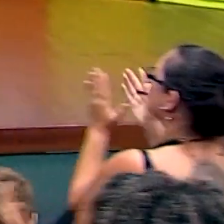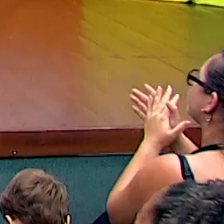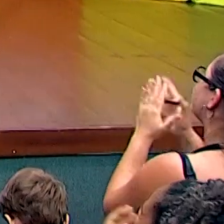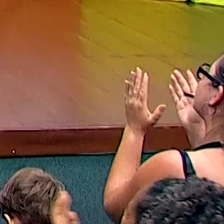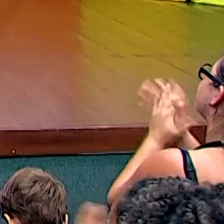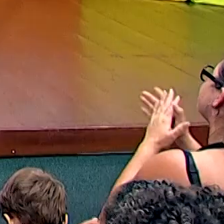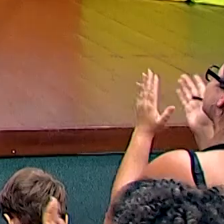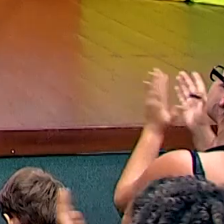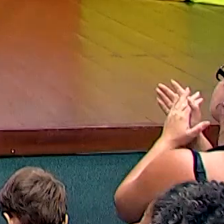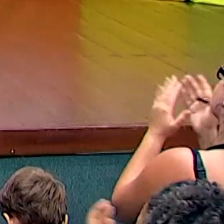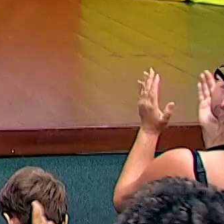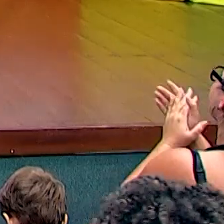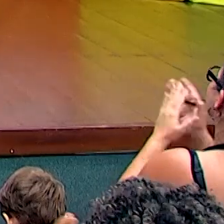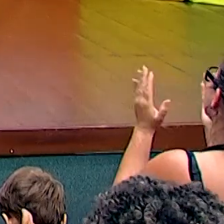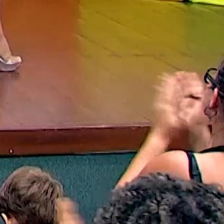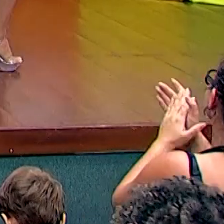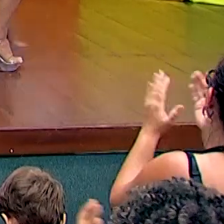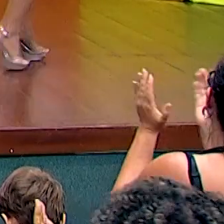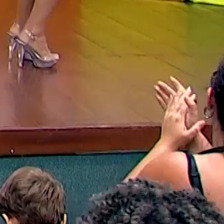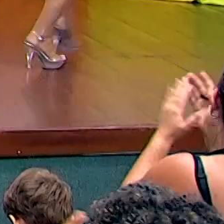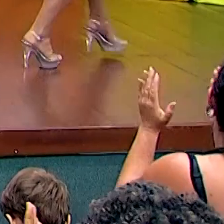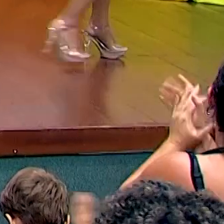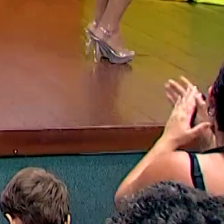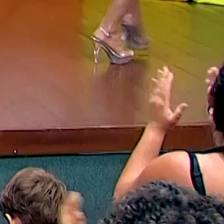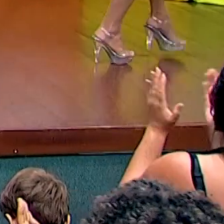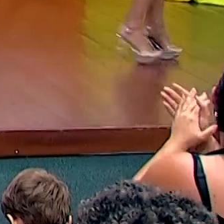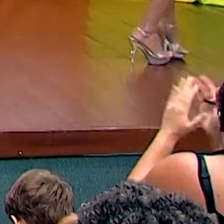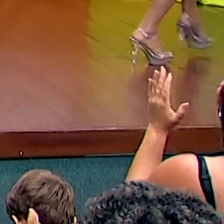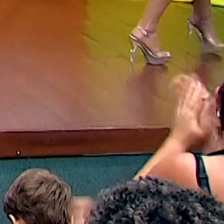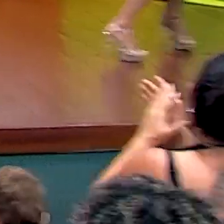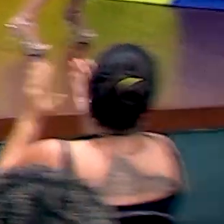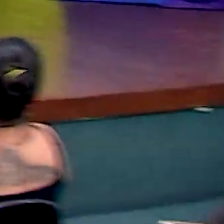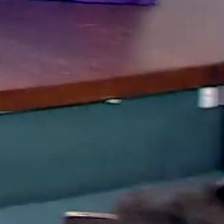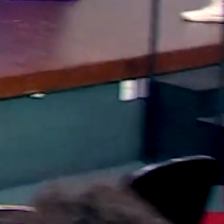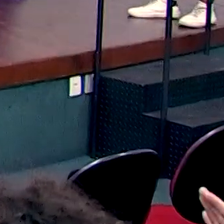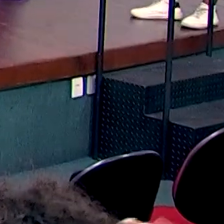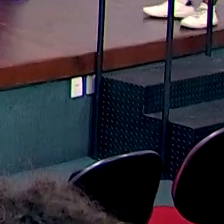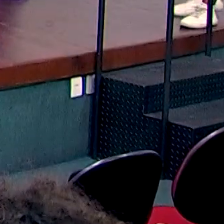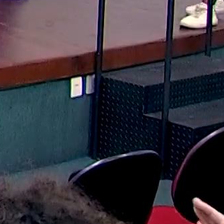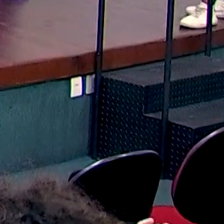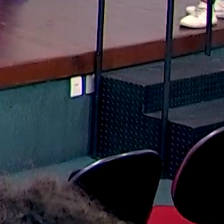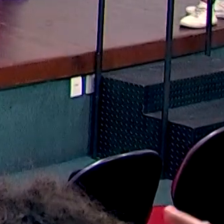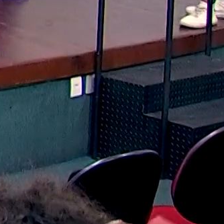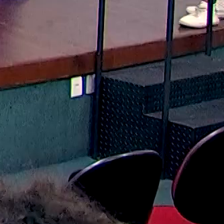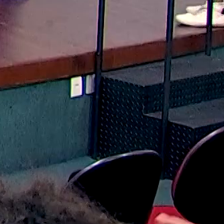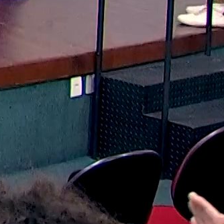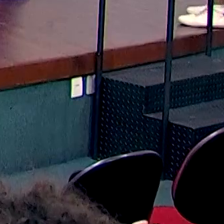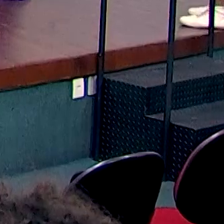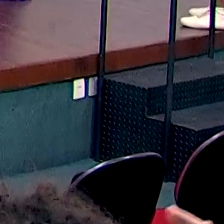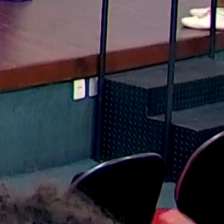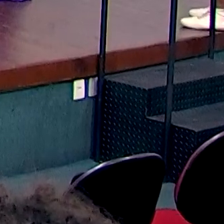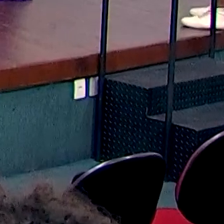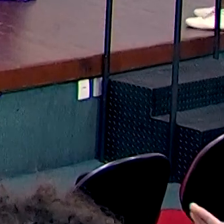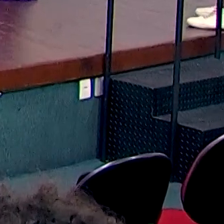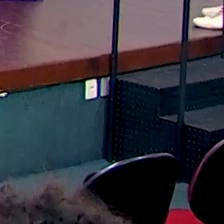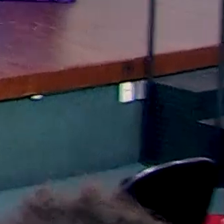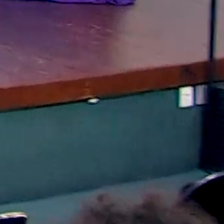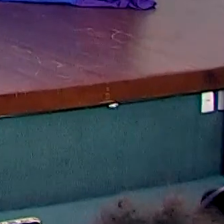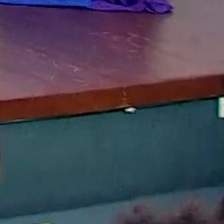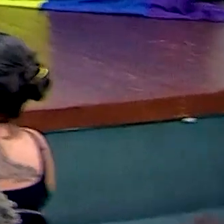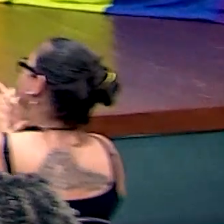dance? Baby, don't you wanna dance? Boy, hey, don't you wanna